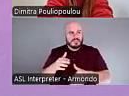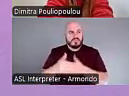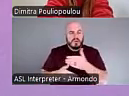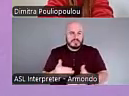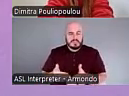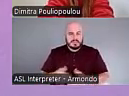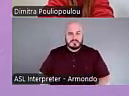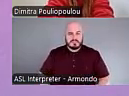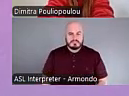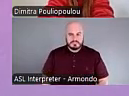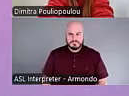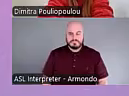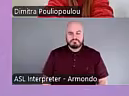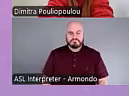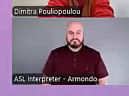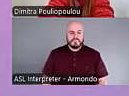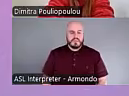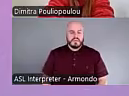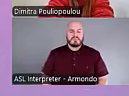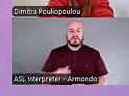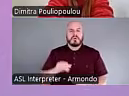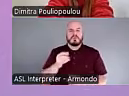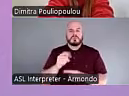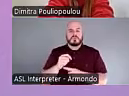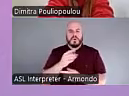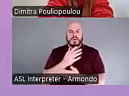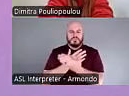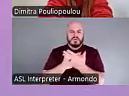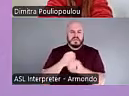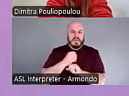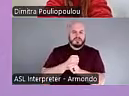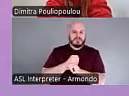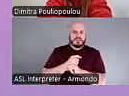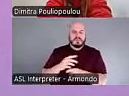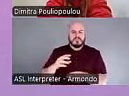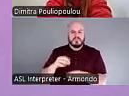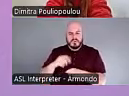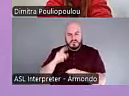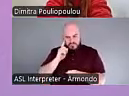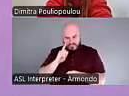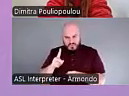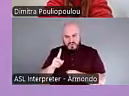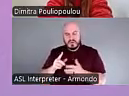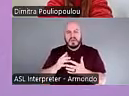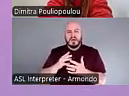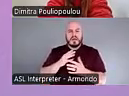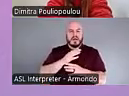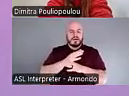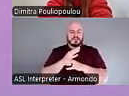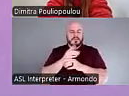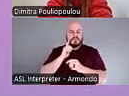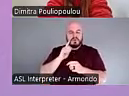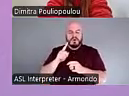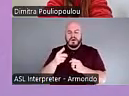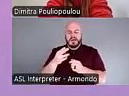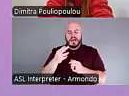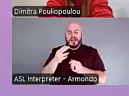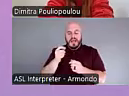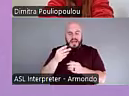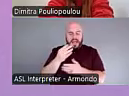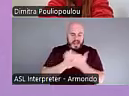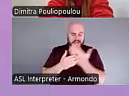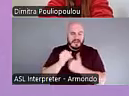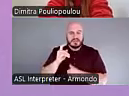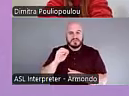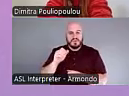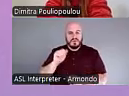So even though joint protection is a cornerstone of self-management in hand osteoarthritis, the way we teach it